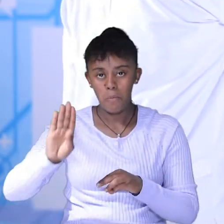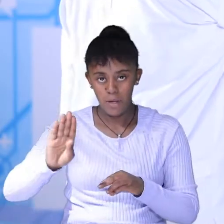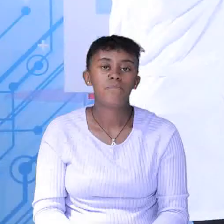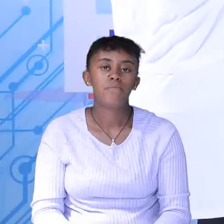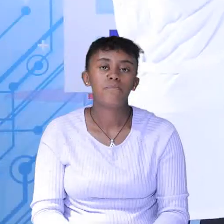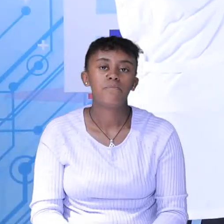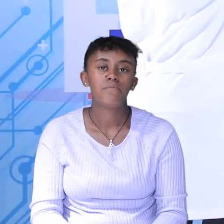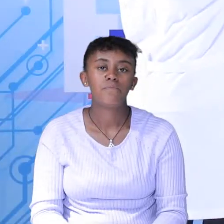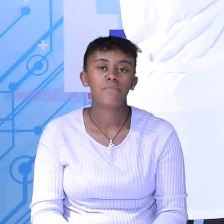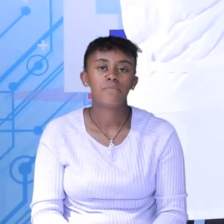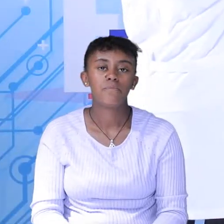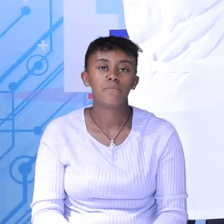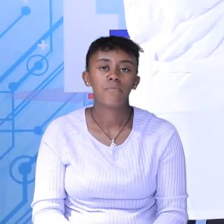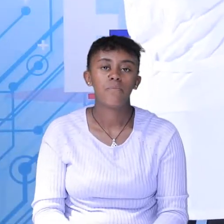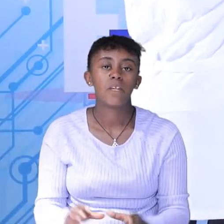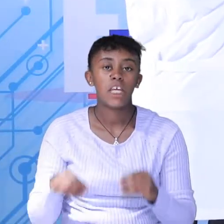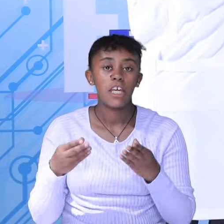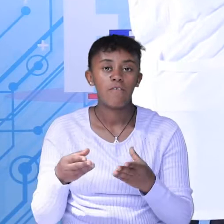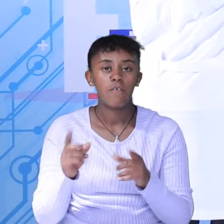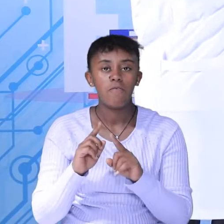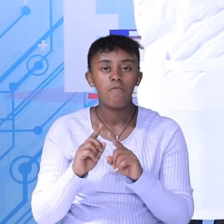be, so the given variables,